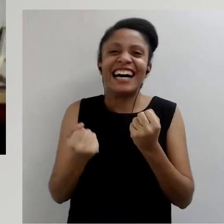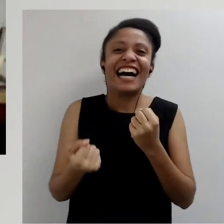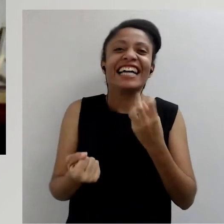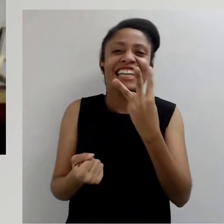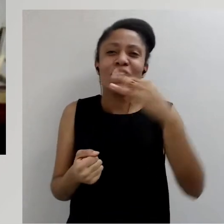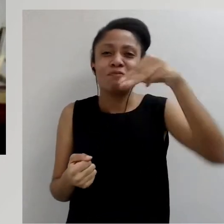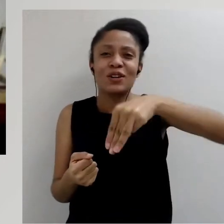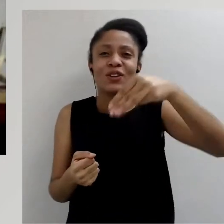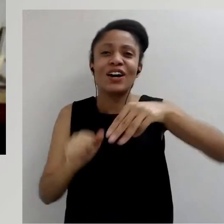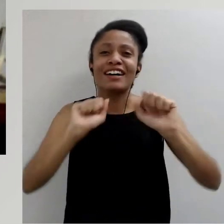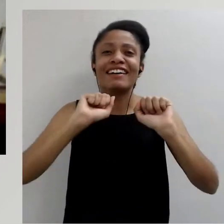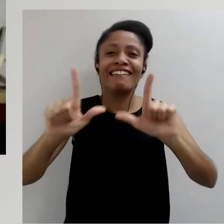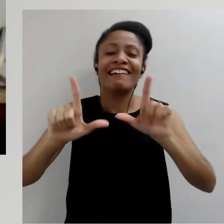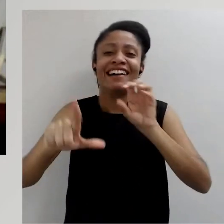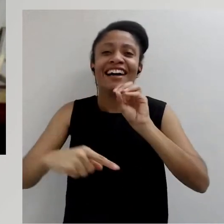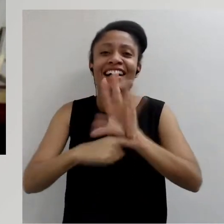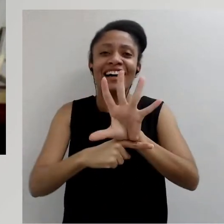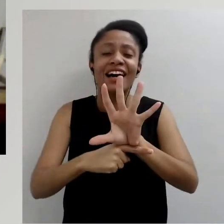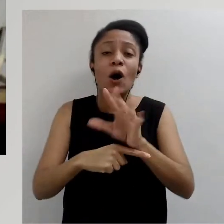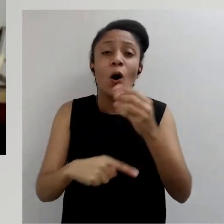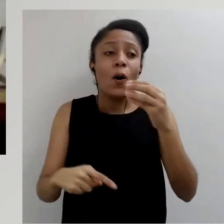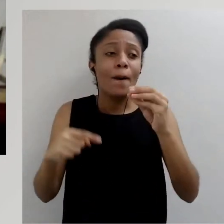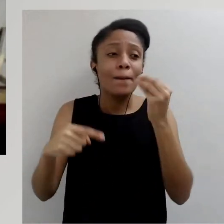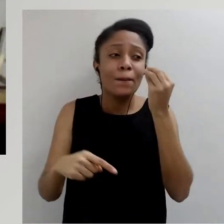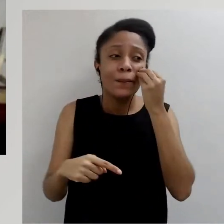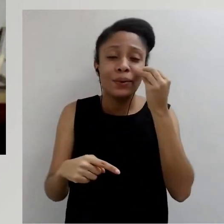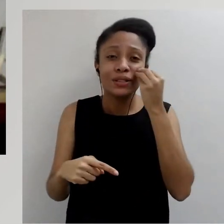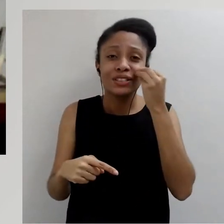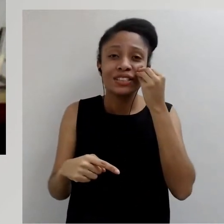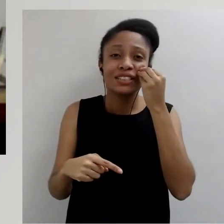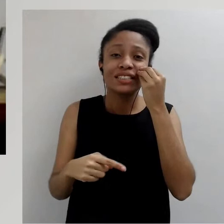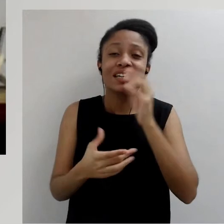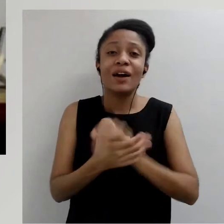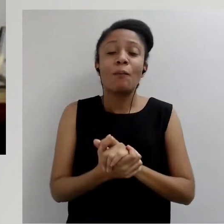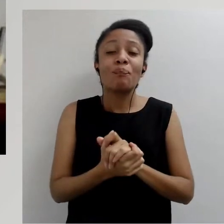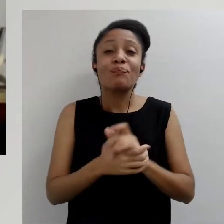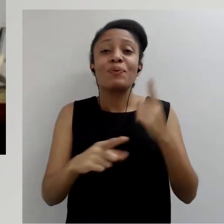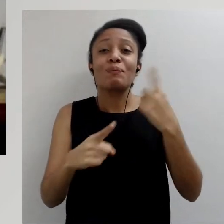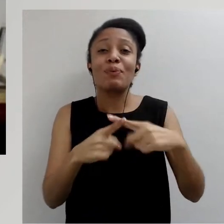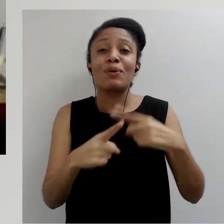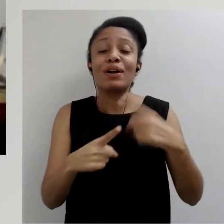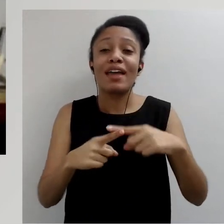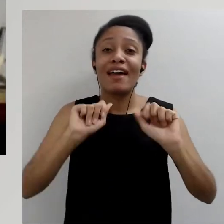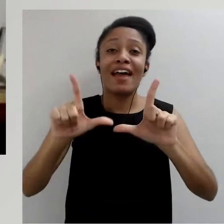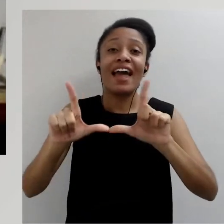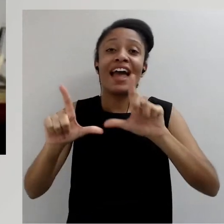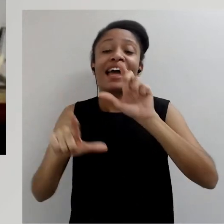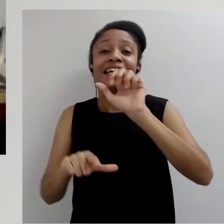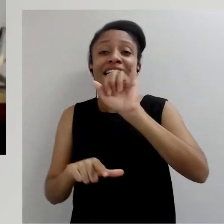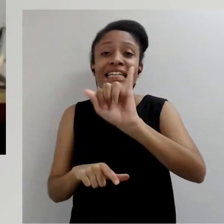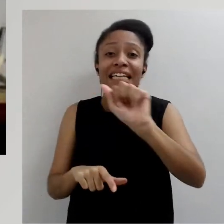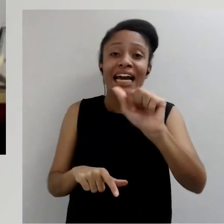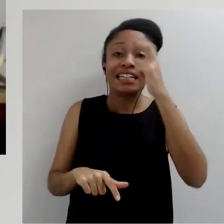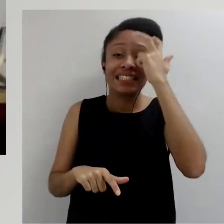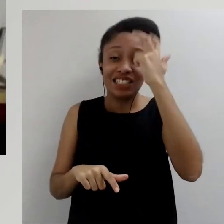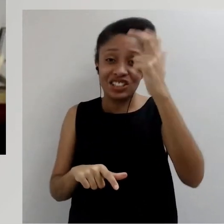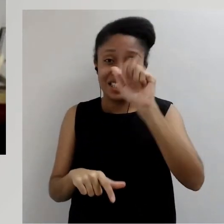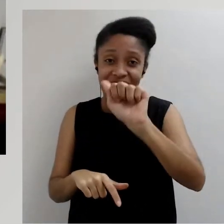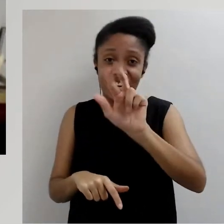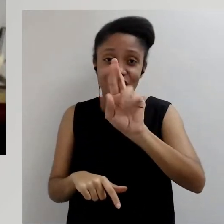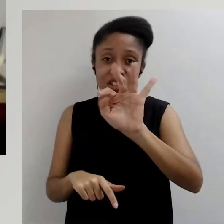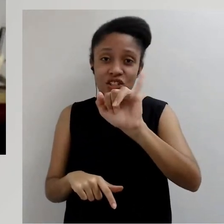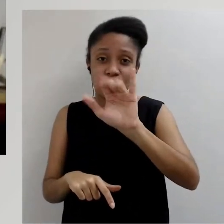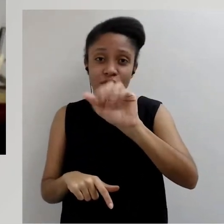Well, I would like 3 more minutes to show 3 short videos showing how artificial intelligence work